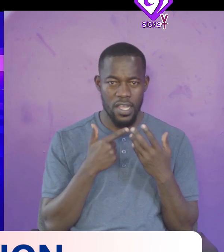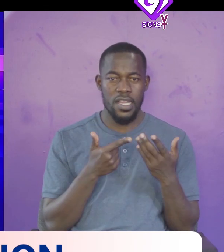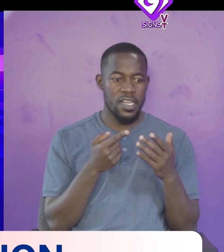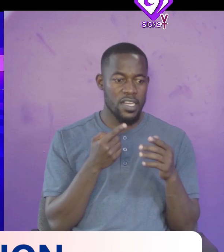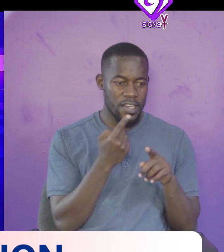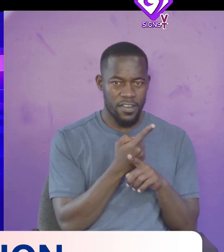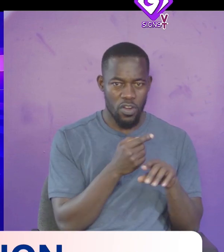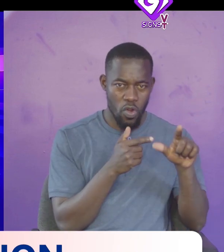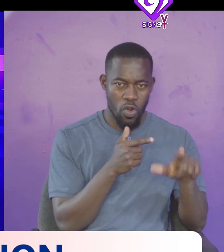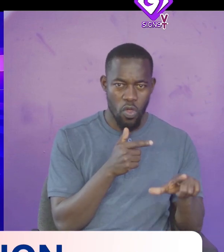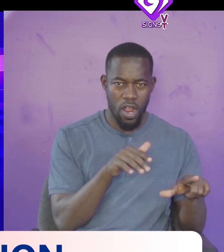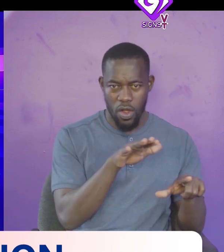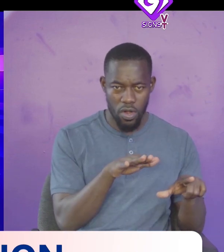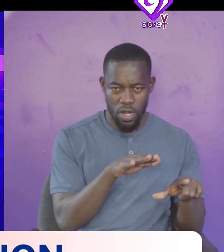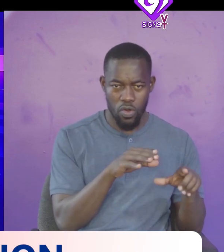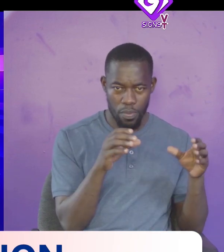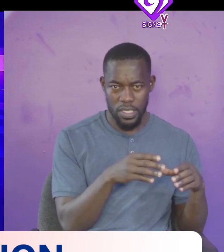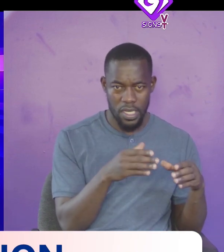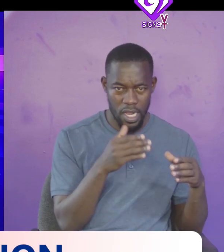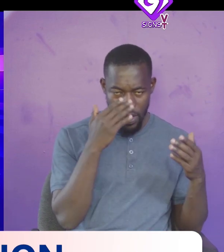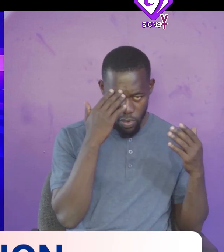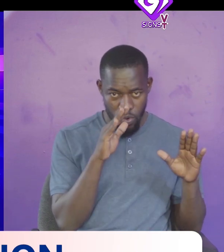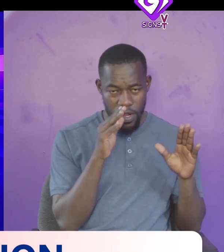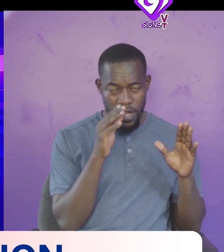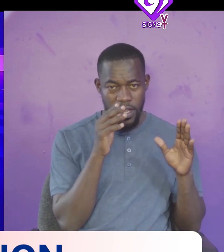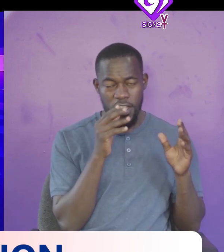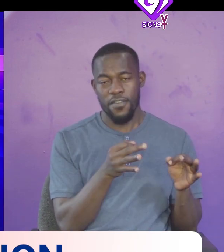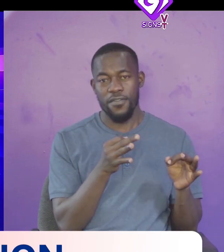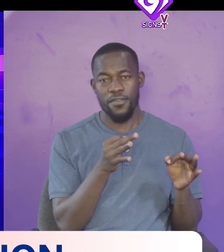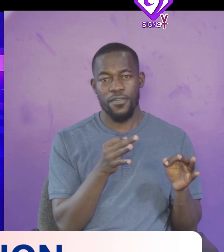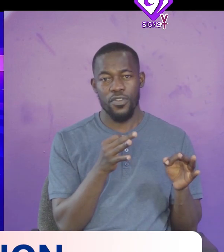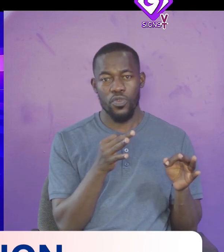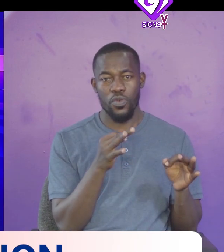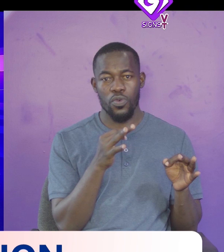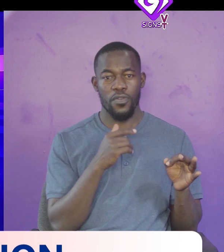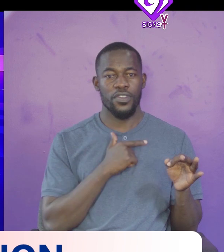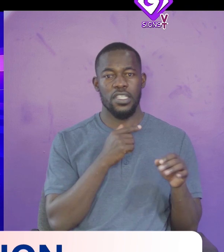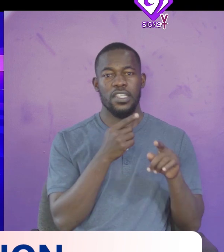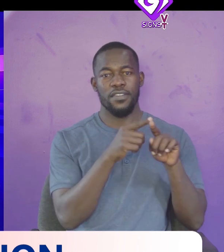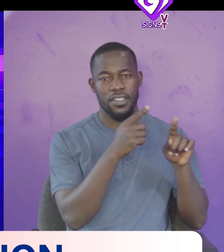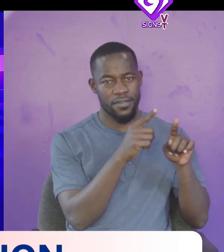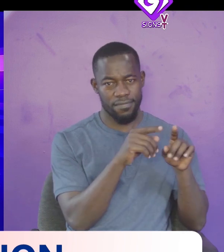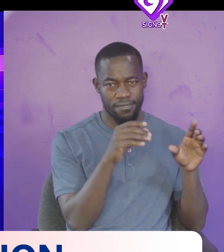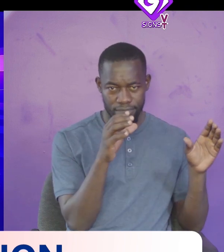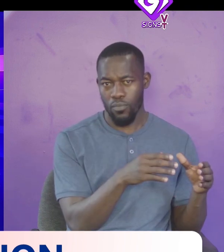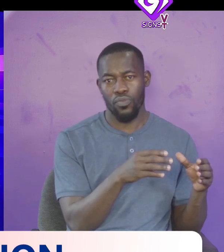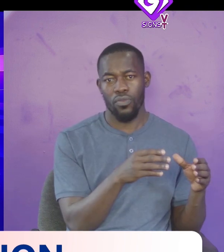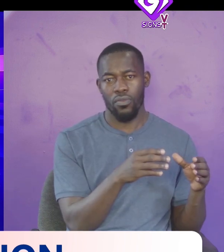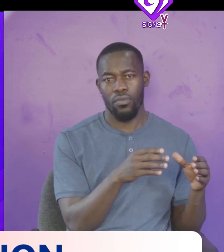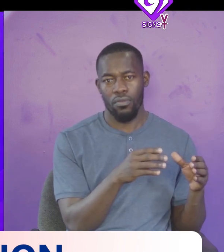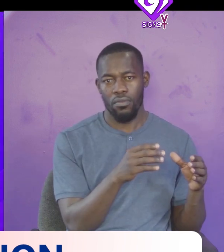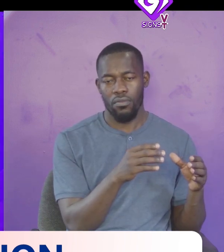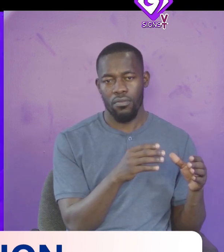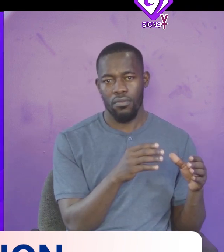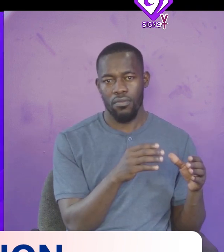minority. I don't know if you come from the Chams or what, those communities that you can find in Nairobi. Yeah, part of me is Sabaot. Sabaot